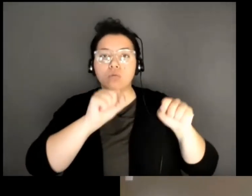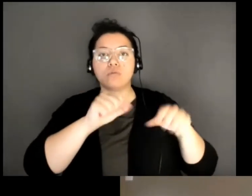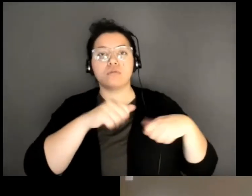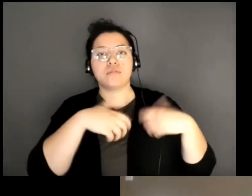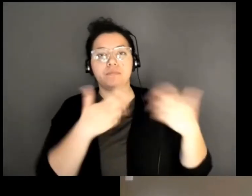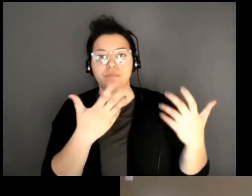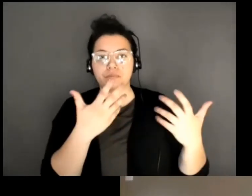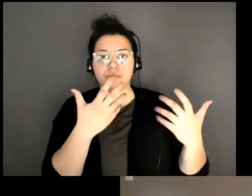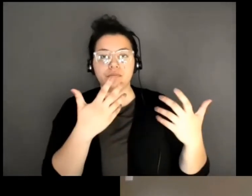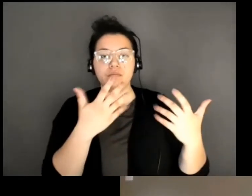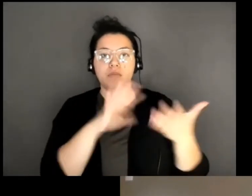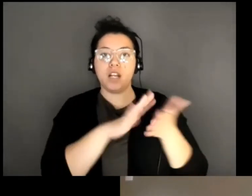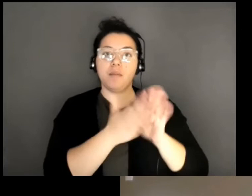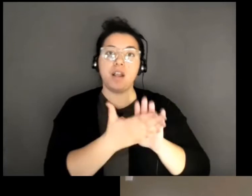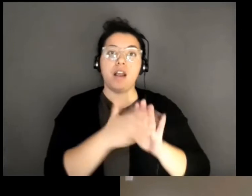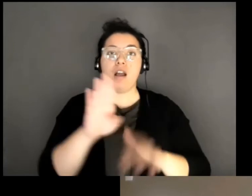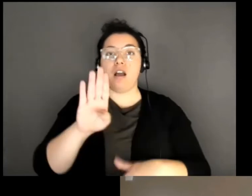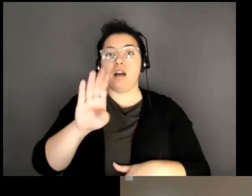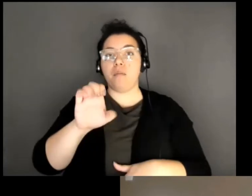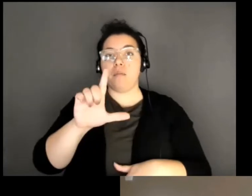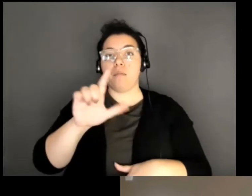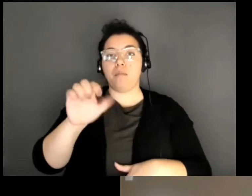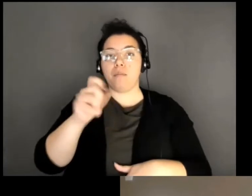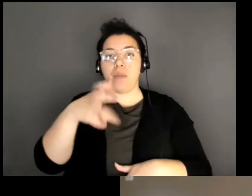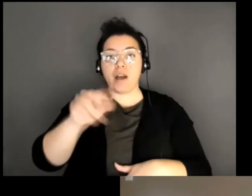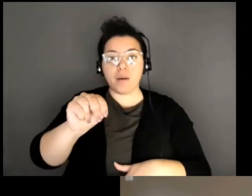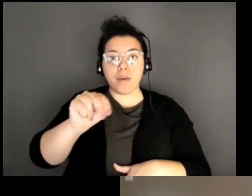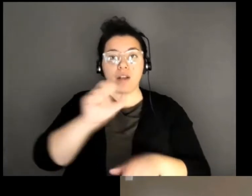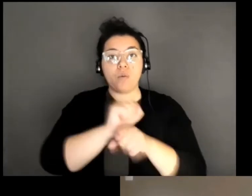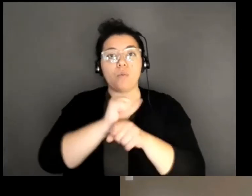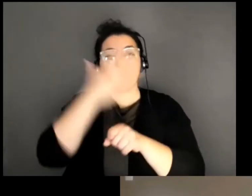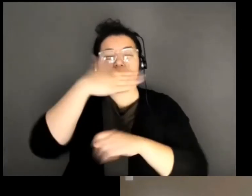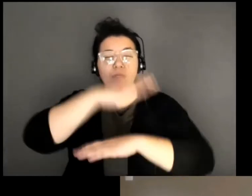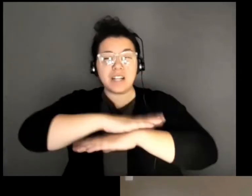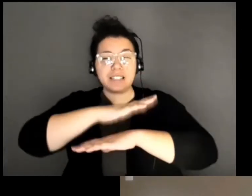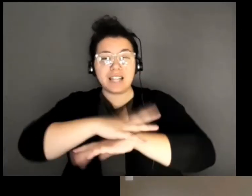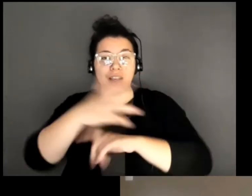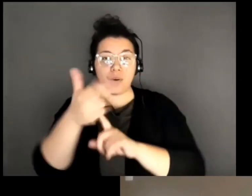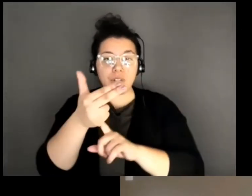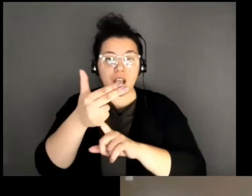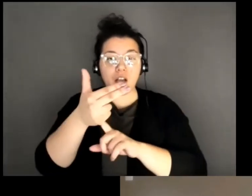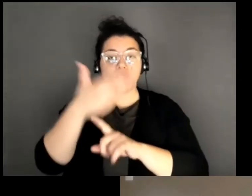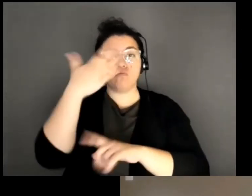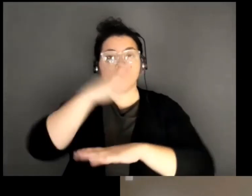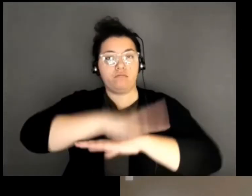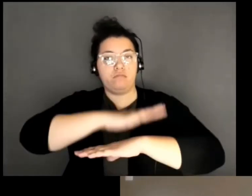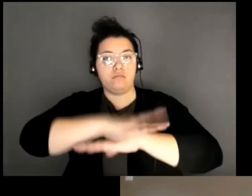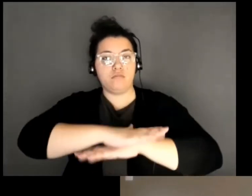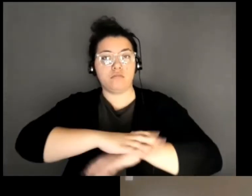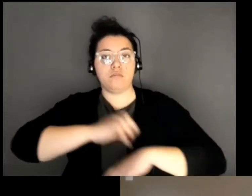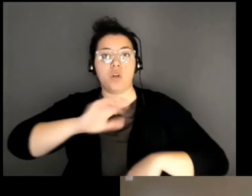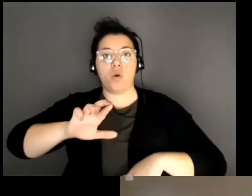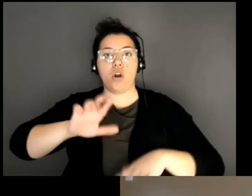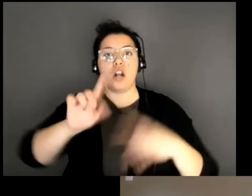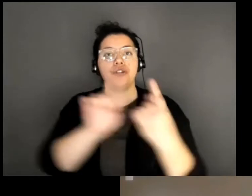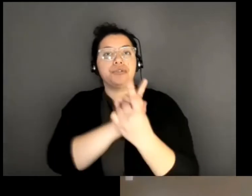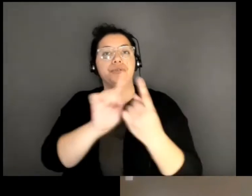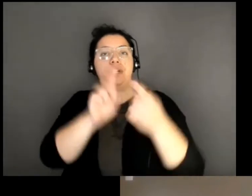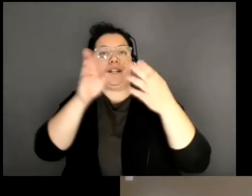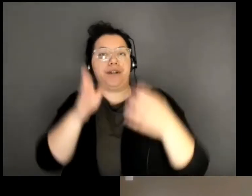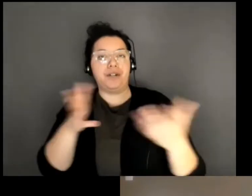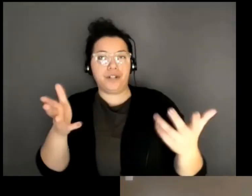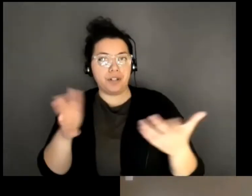as a bellman, get a job working the front desk at a hotel, be, a greeter. Anything where you're interacting with people,